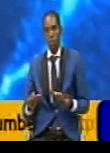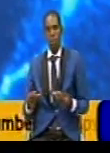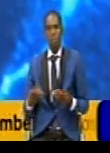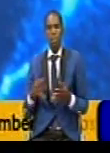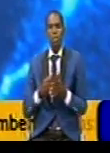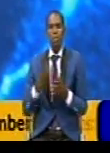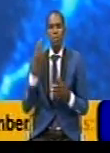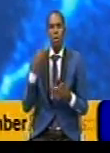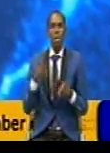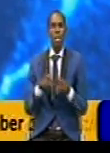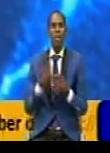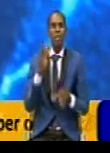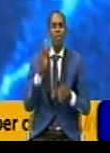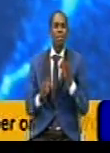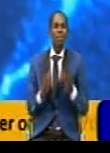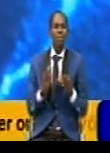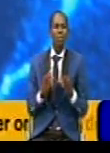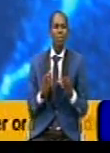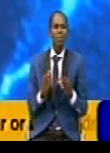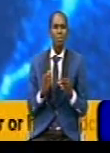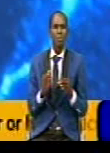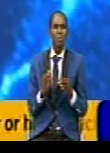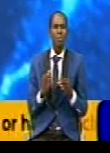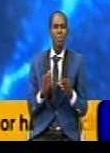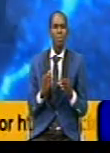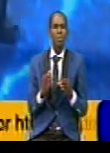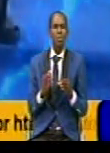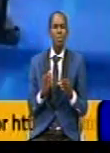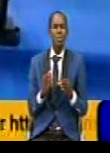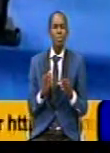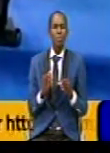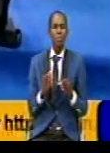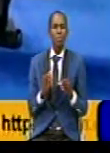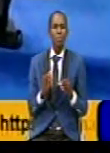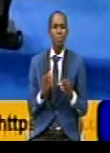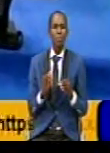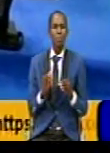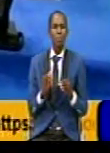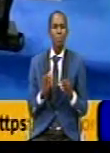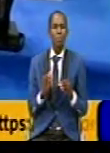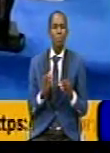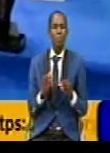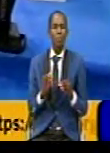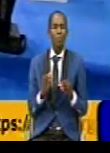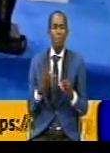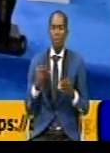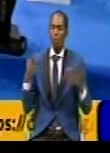hand, I hit it on the ground. It was as if